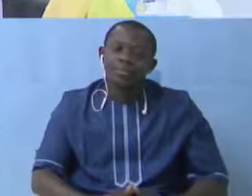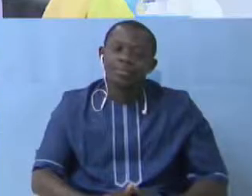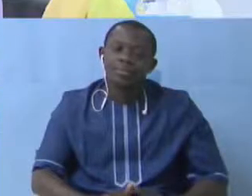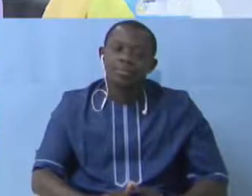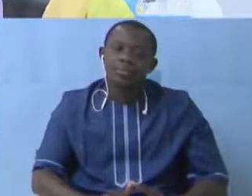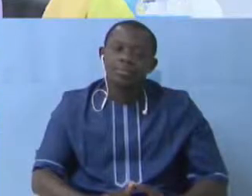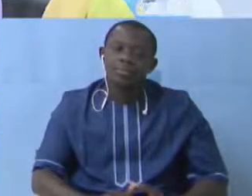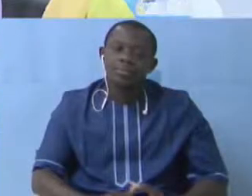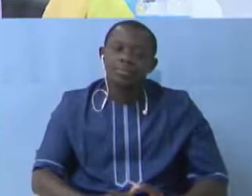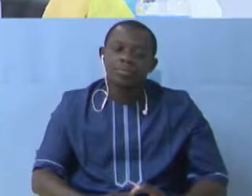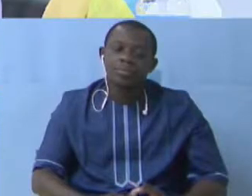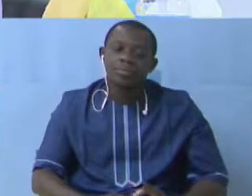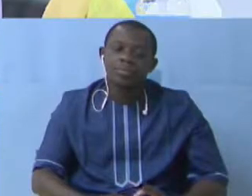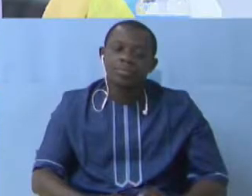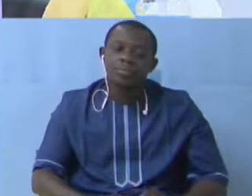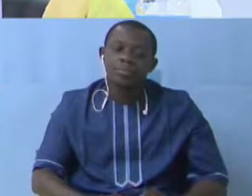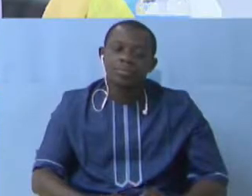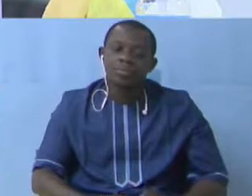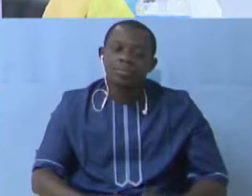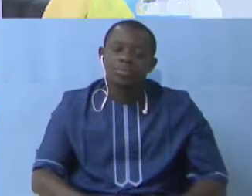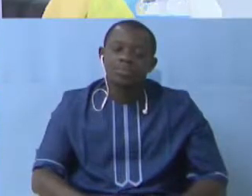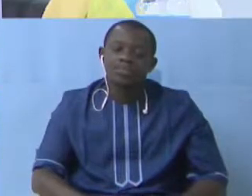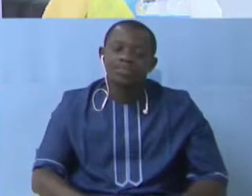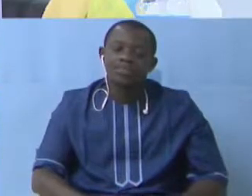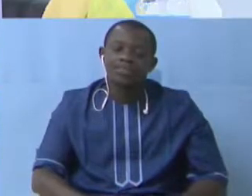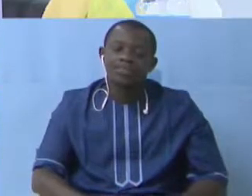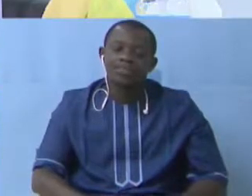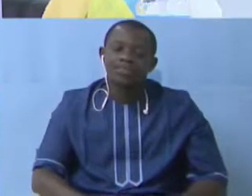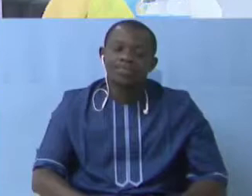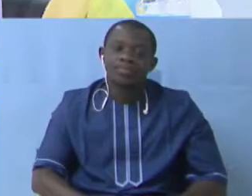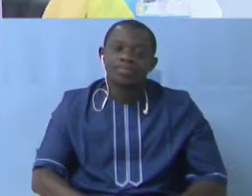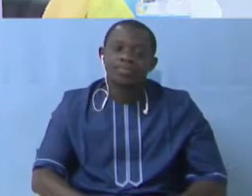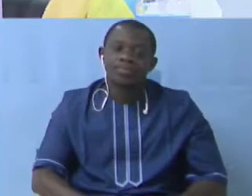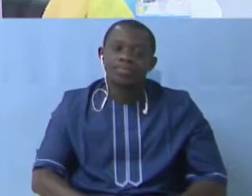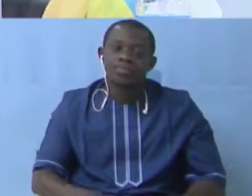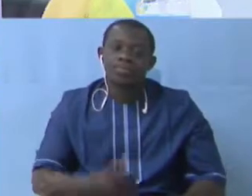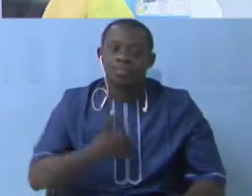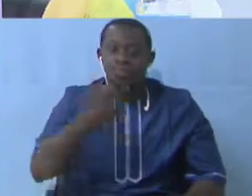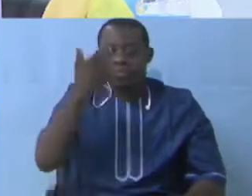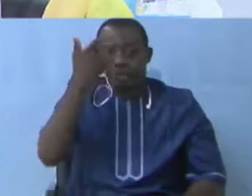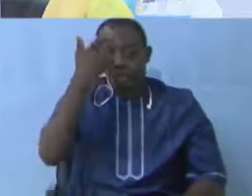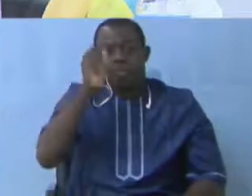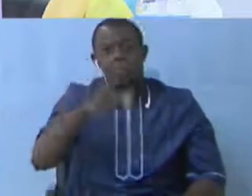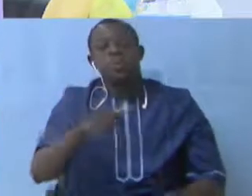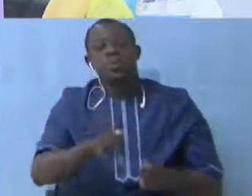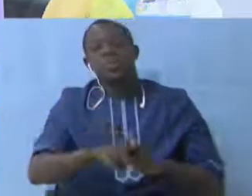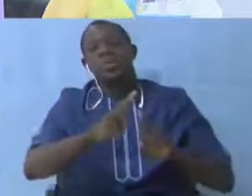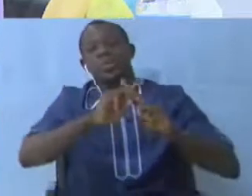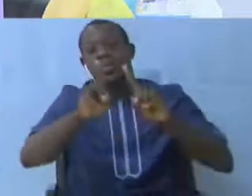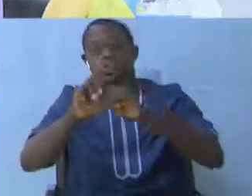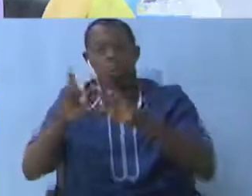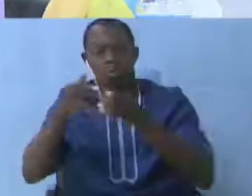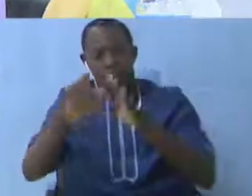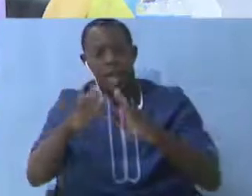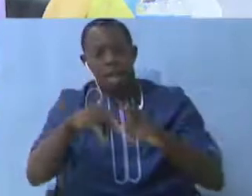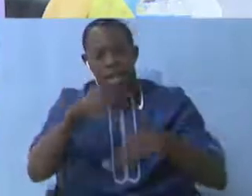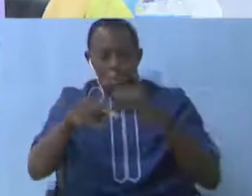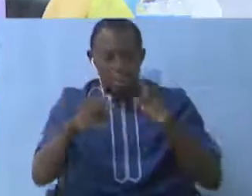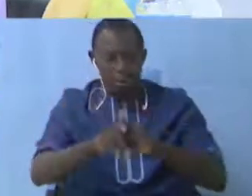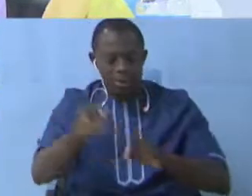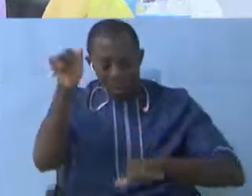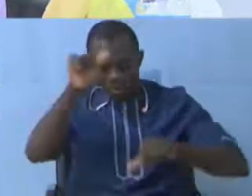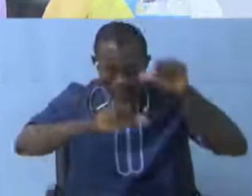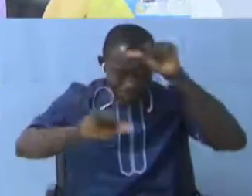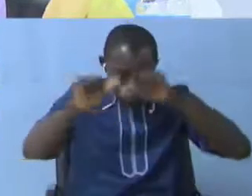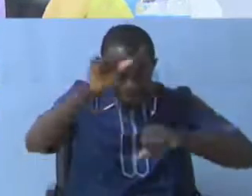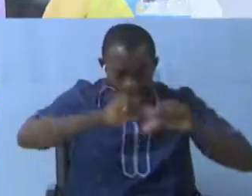I think we can maybe put them in different categories. They were legal analysis of the different